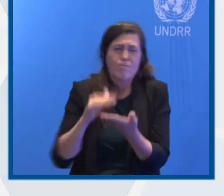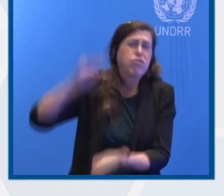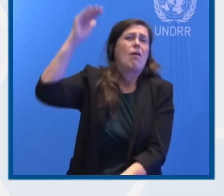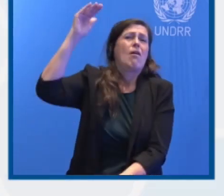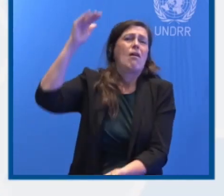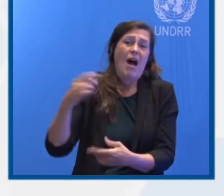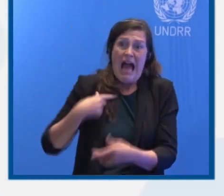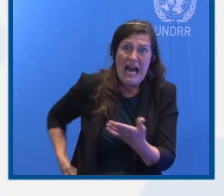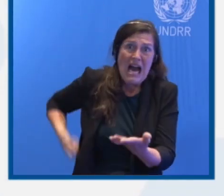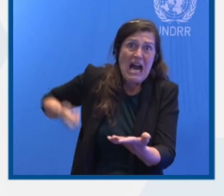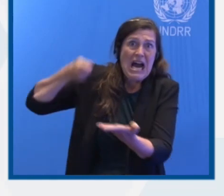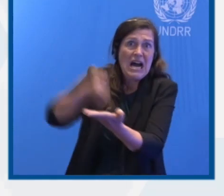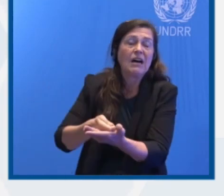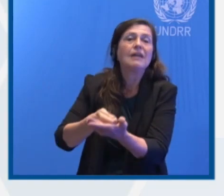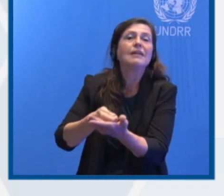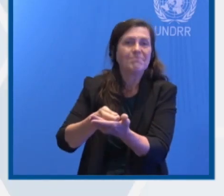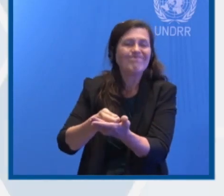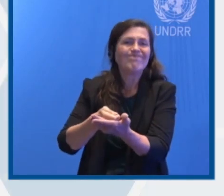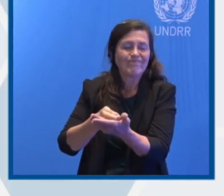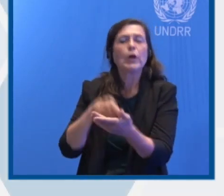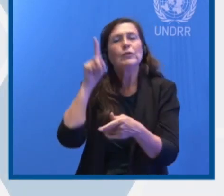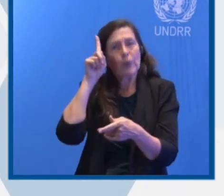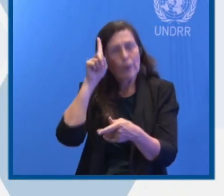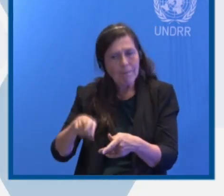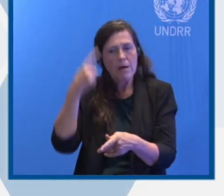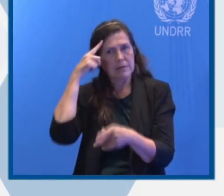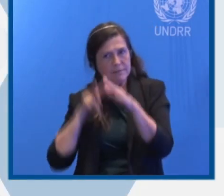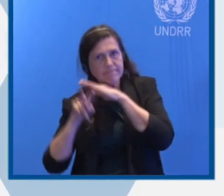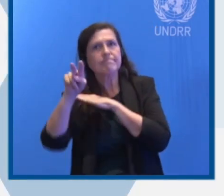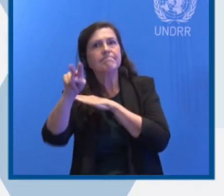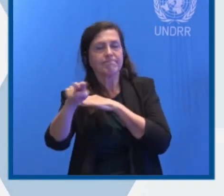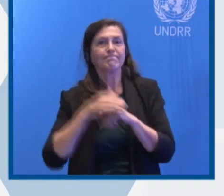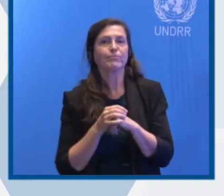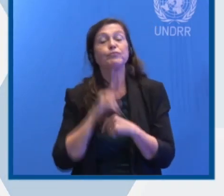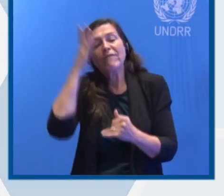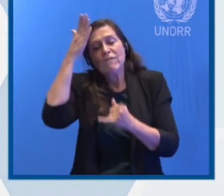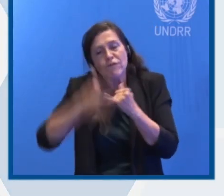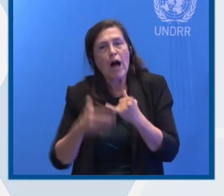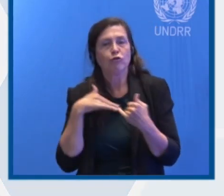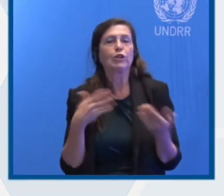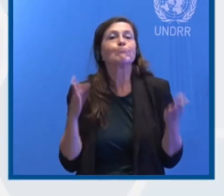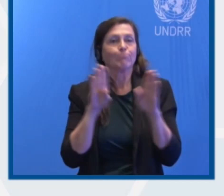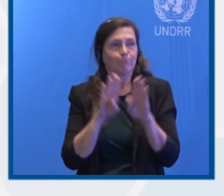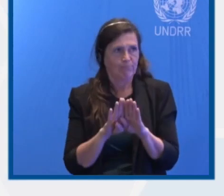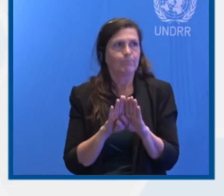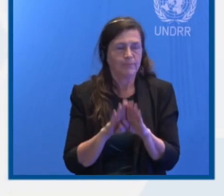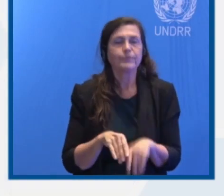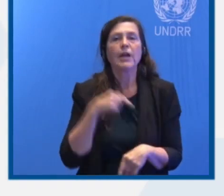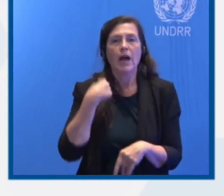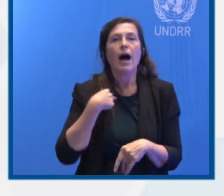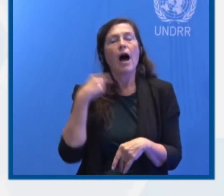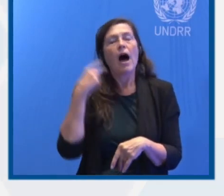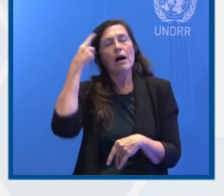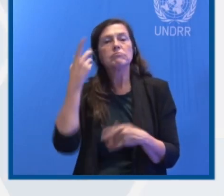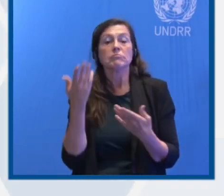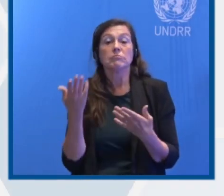maintenance should be integrated into the overall policy. And finally, I'll just conclude with saying, as an introduction